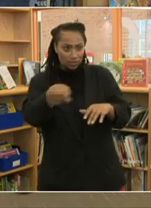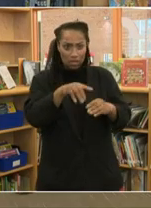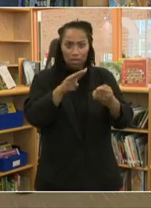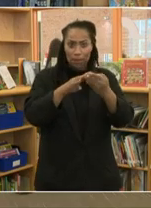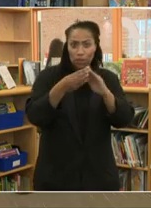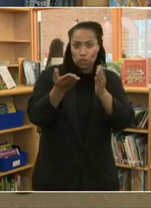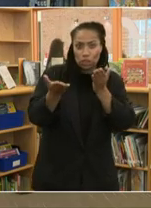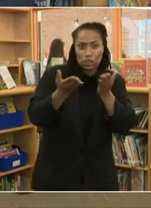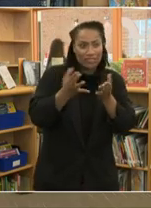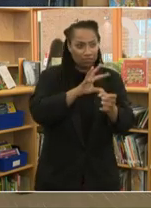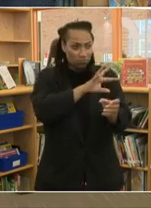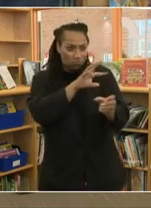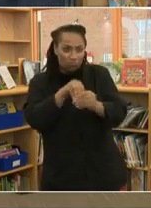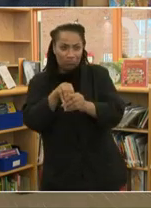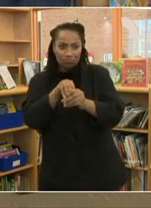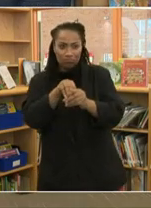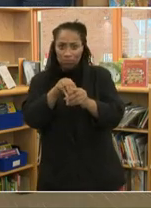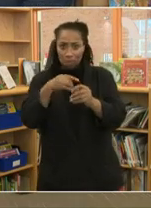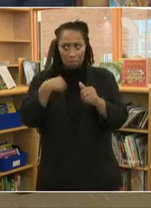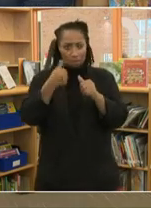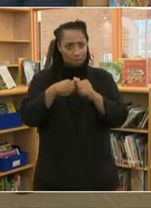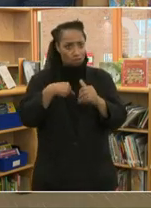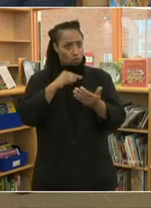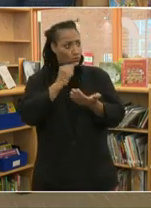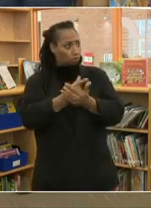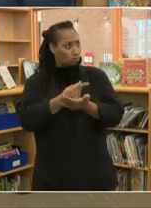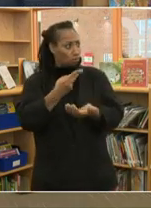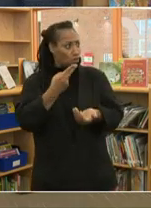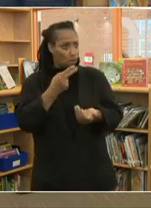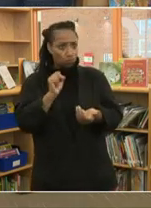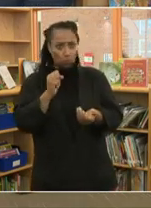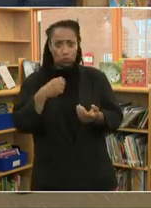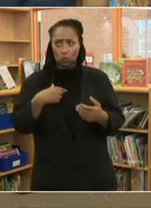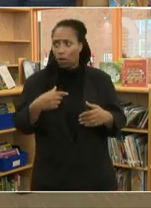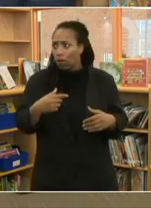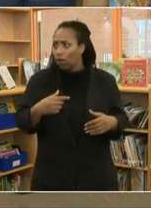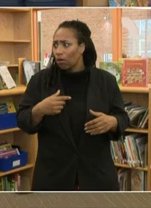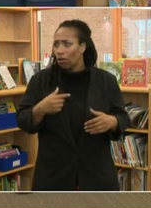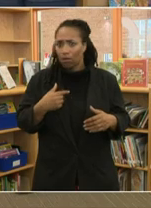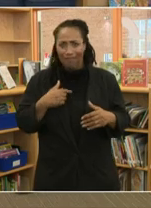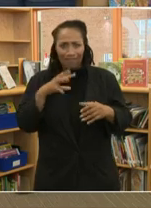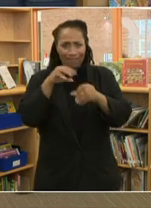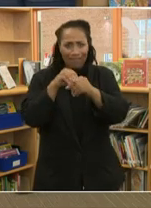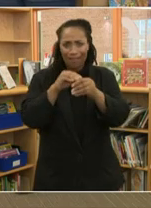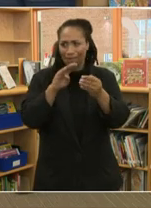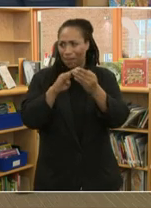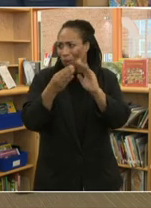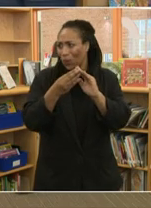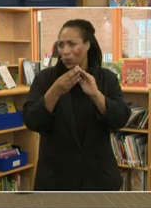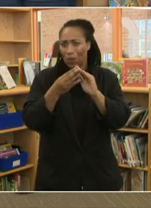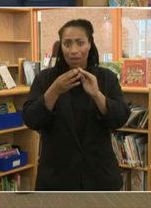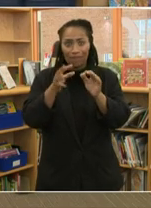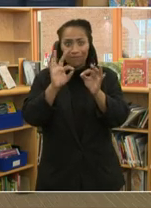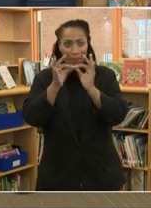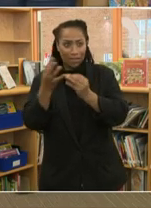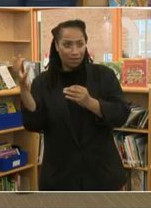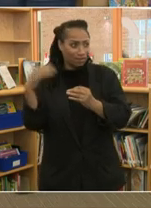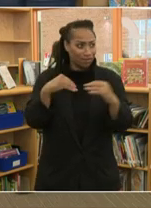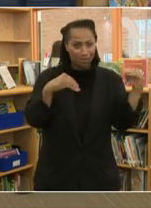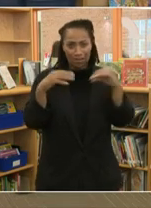Bethesda, Maryland. So why didn't we do that as a family? There's no reason why we all couldn't have done it together. What we're learning from the LA experience